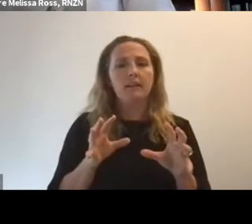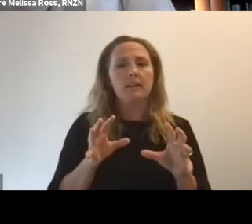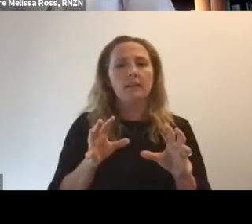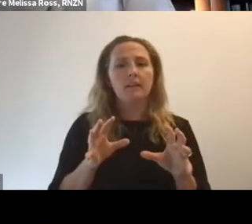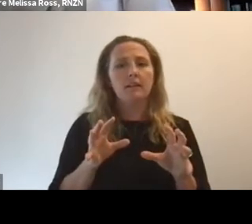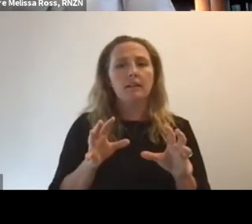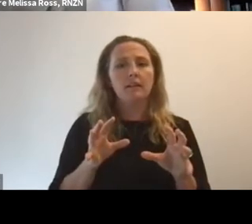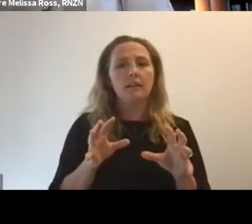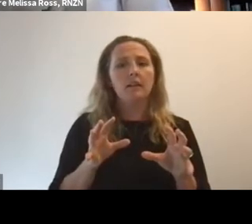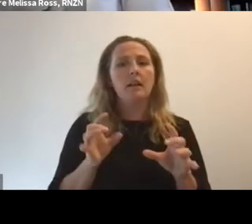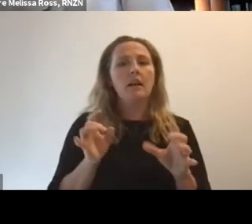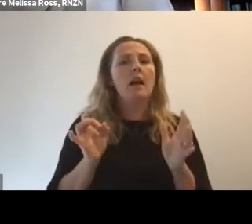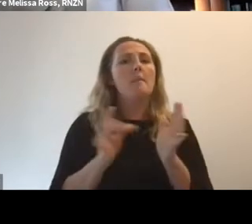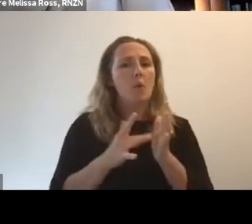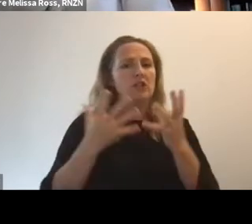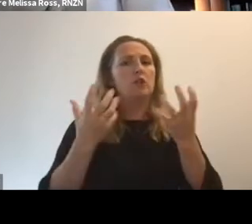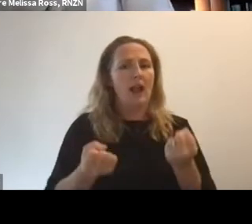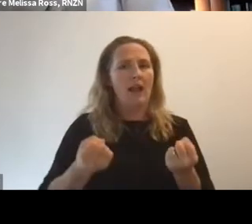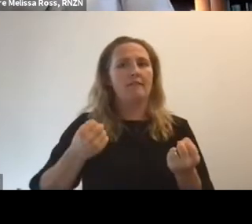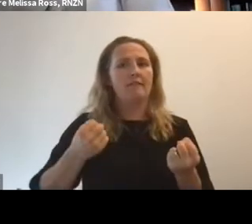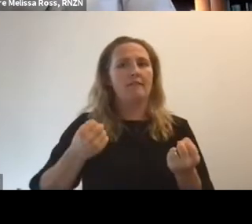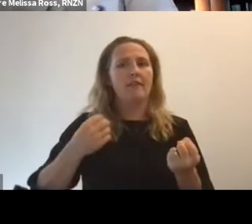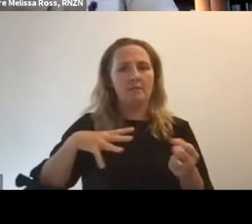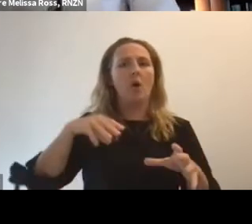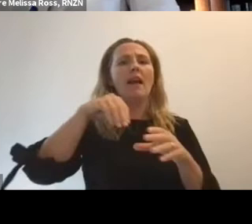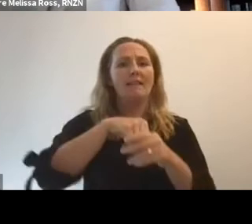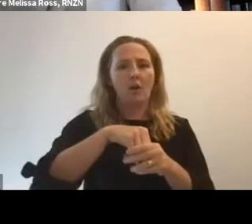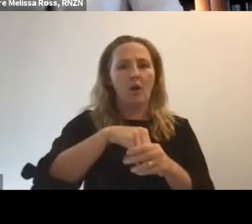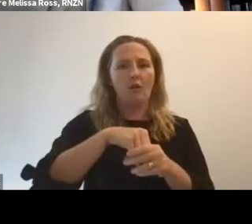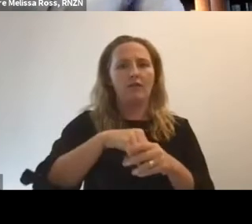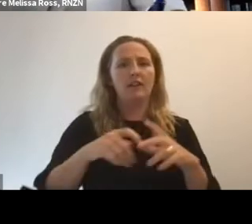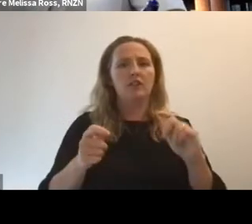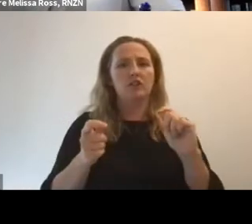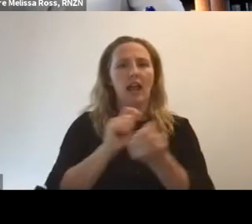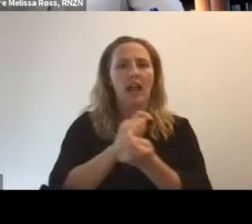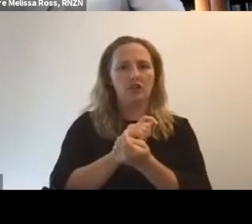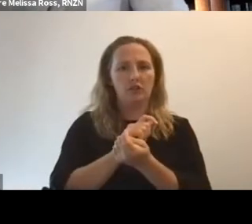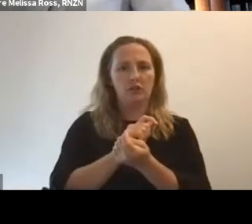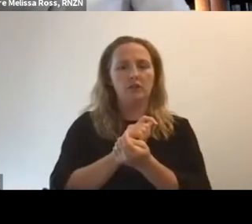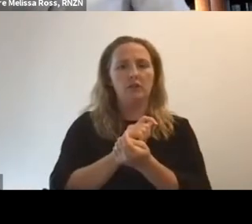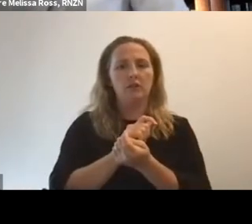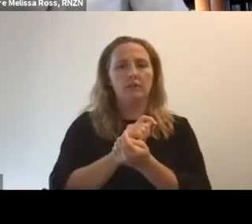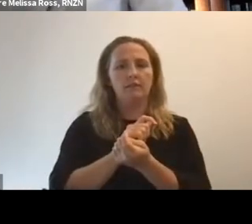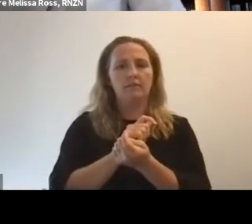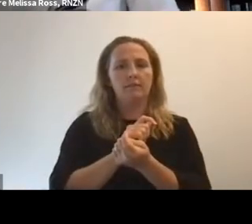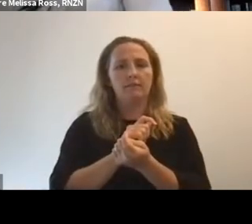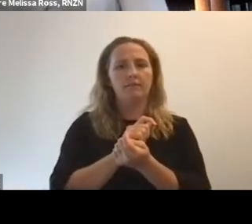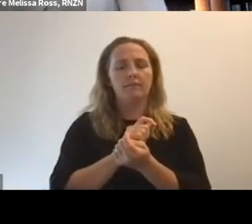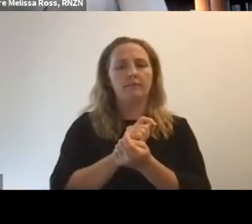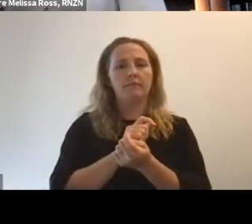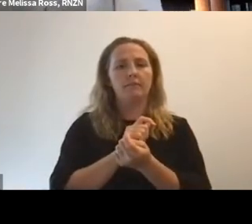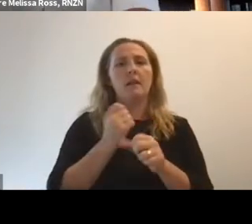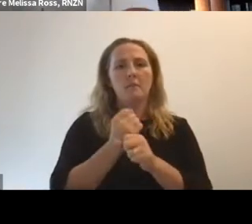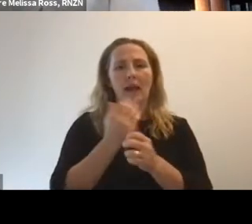creating change and then ensuring that the momentum of change continues throughout. So I guess as I